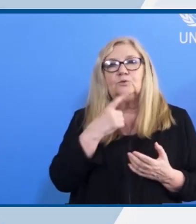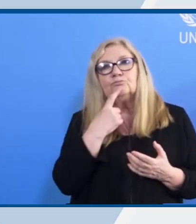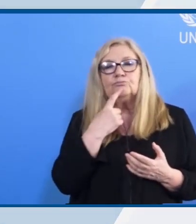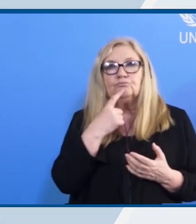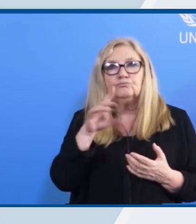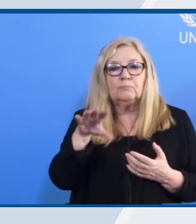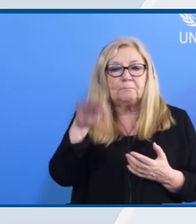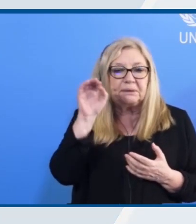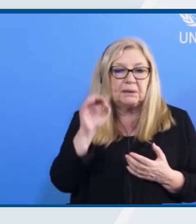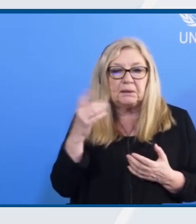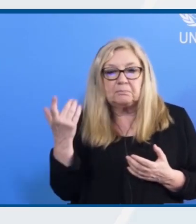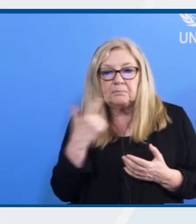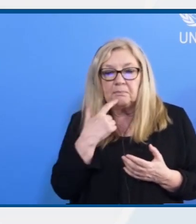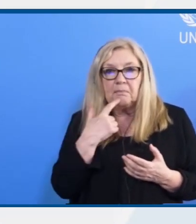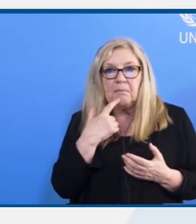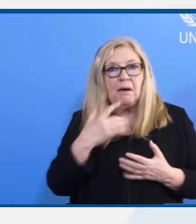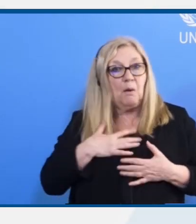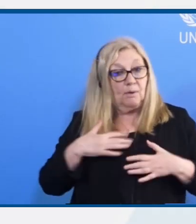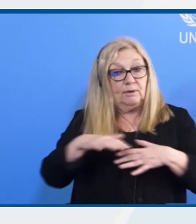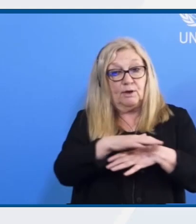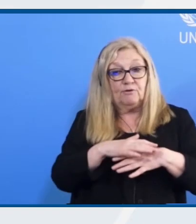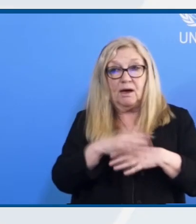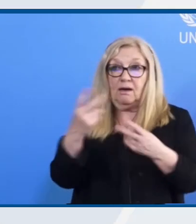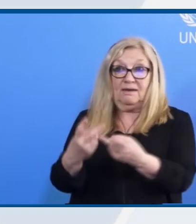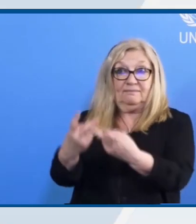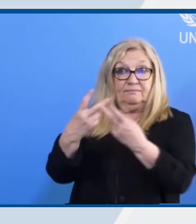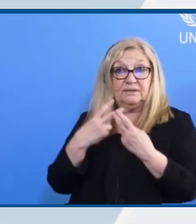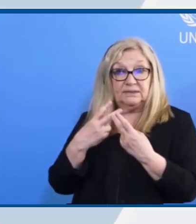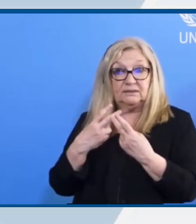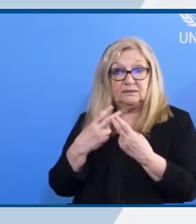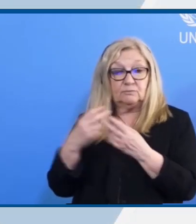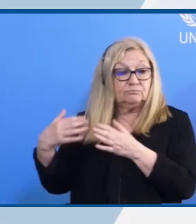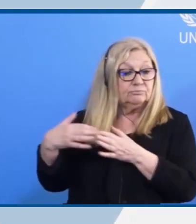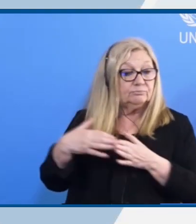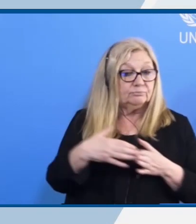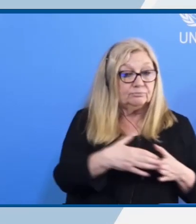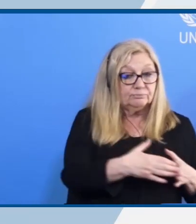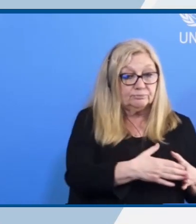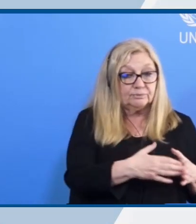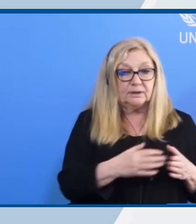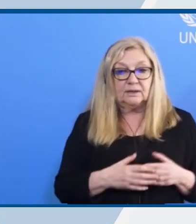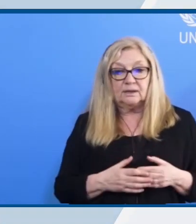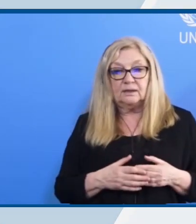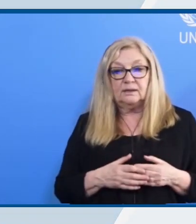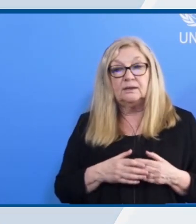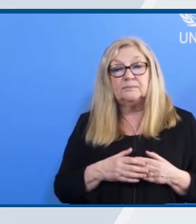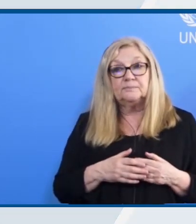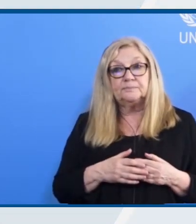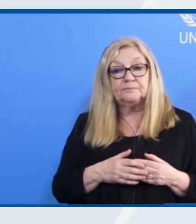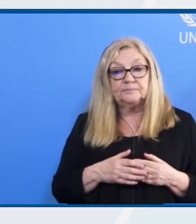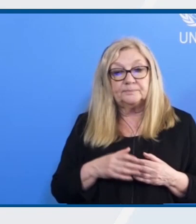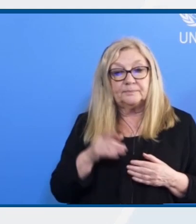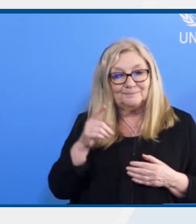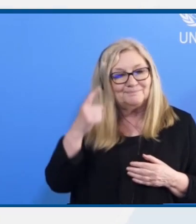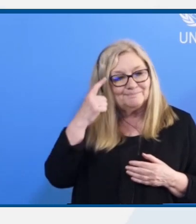you need to have a resilient, a safe territory, a safe to put as a part of the